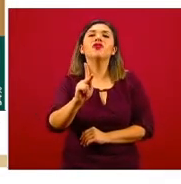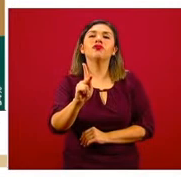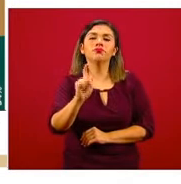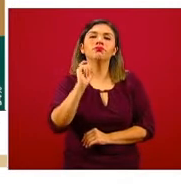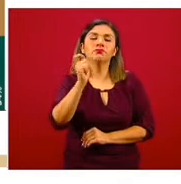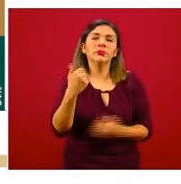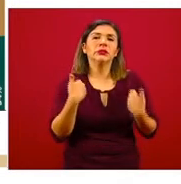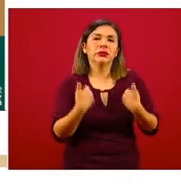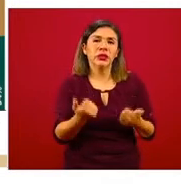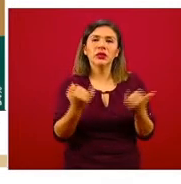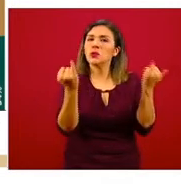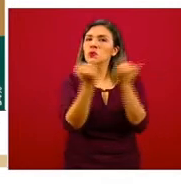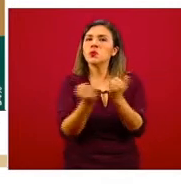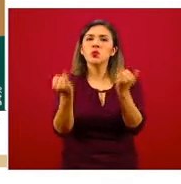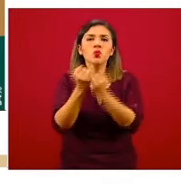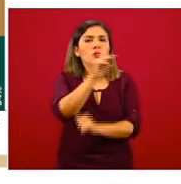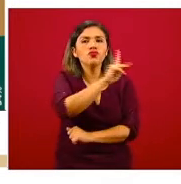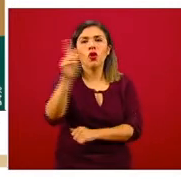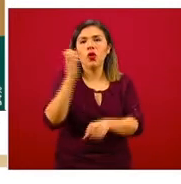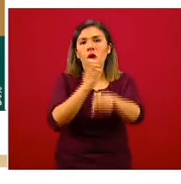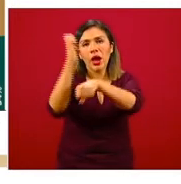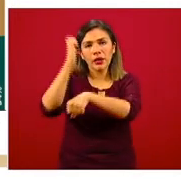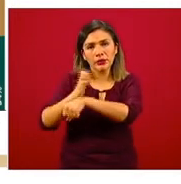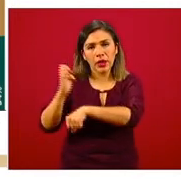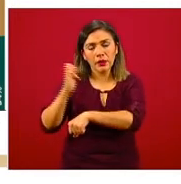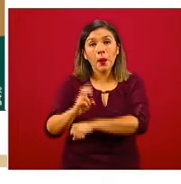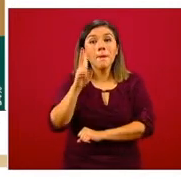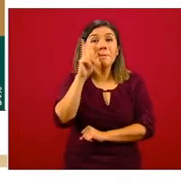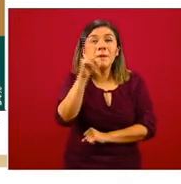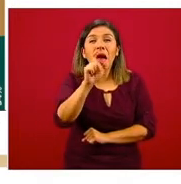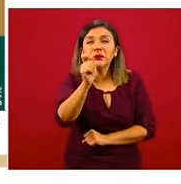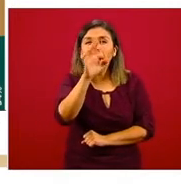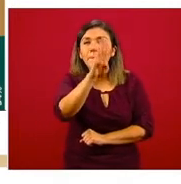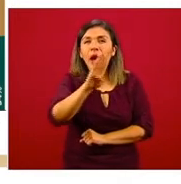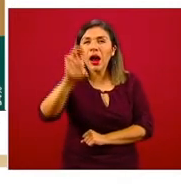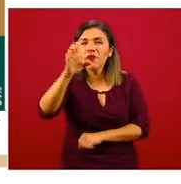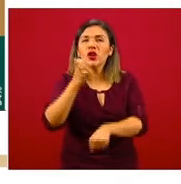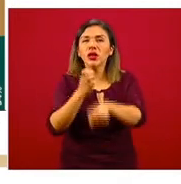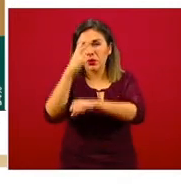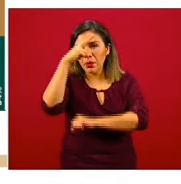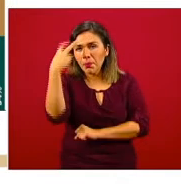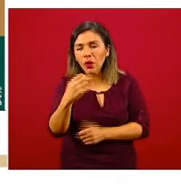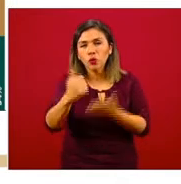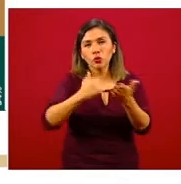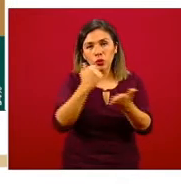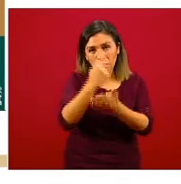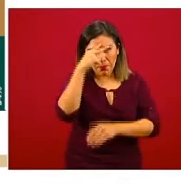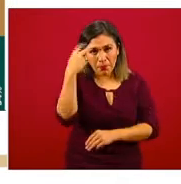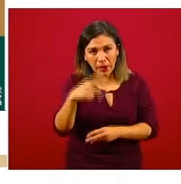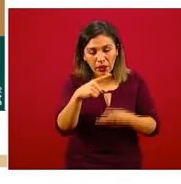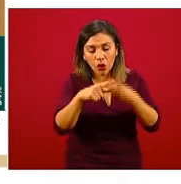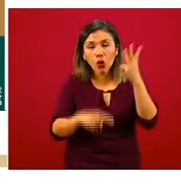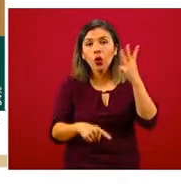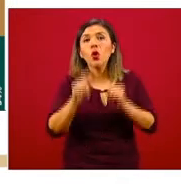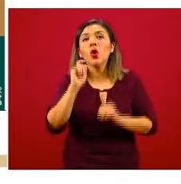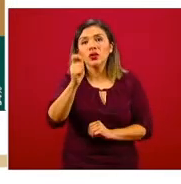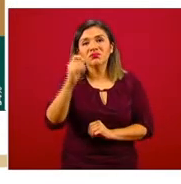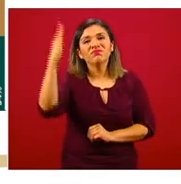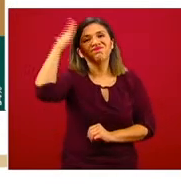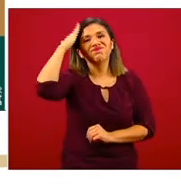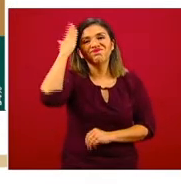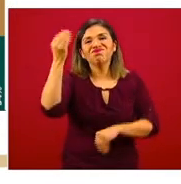Figures are stable, 34% nationally. And we see Baja California, the state of Mexico,